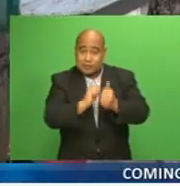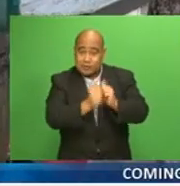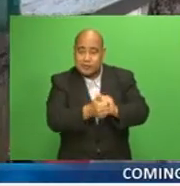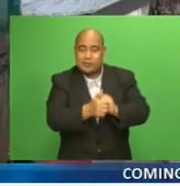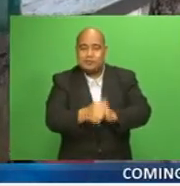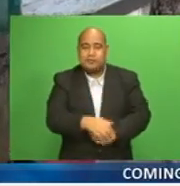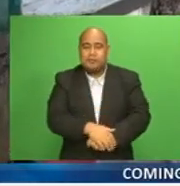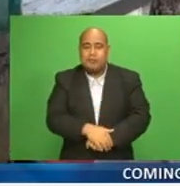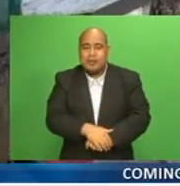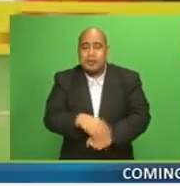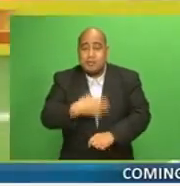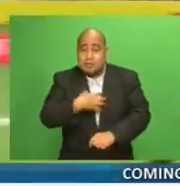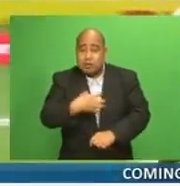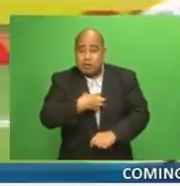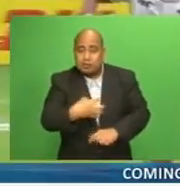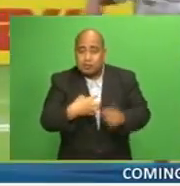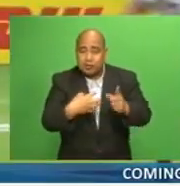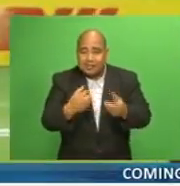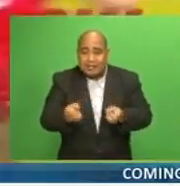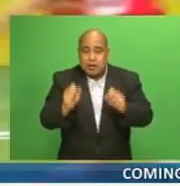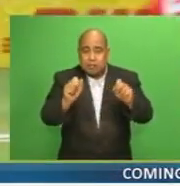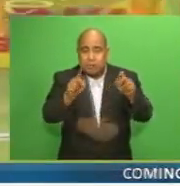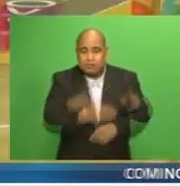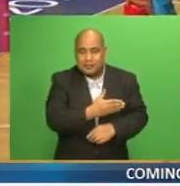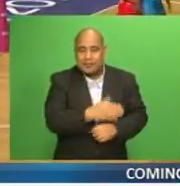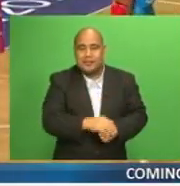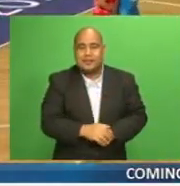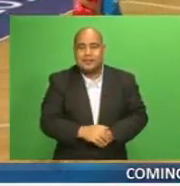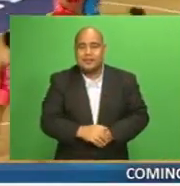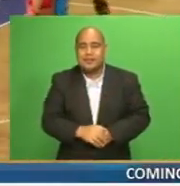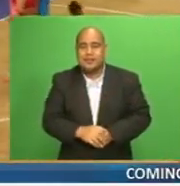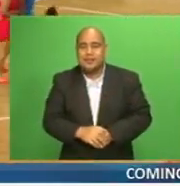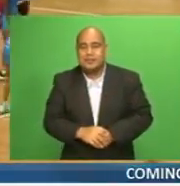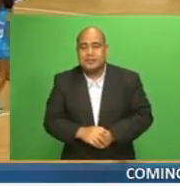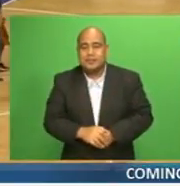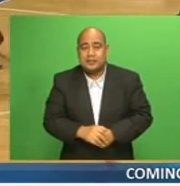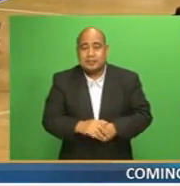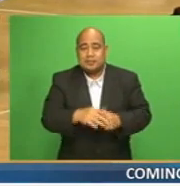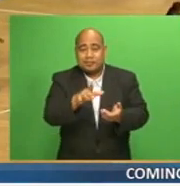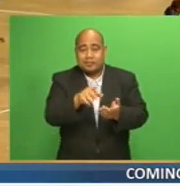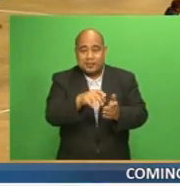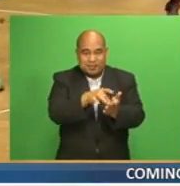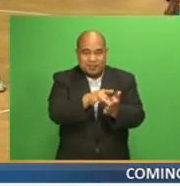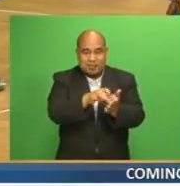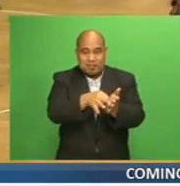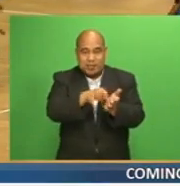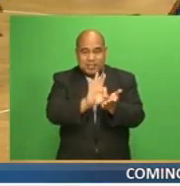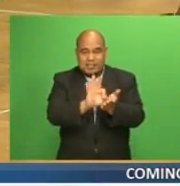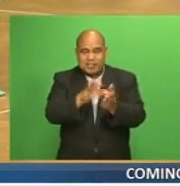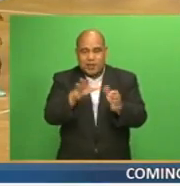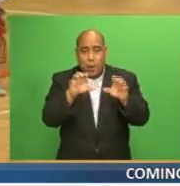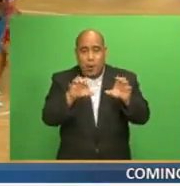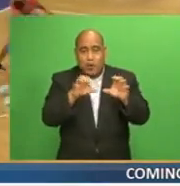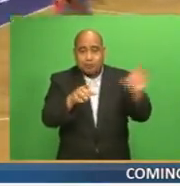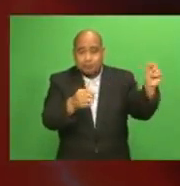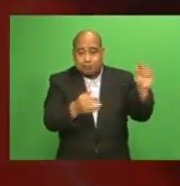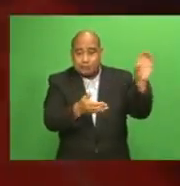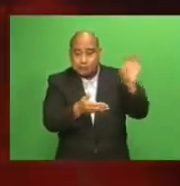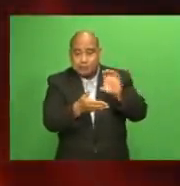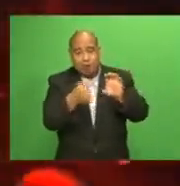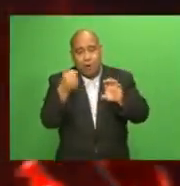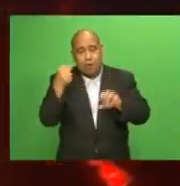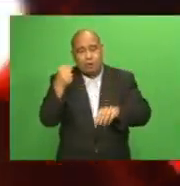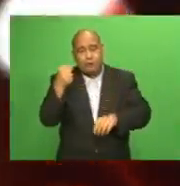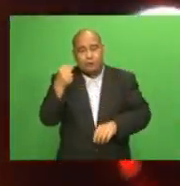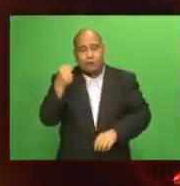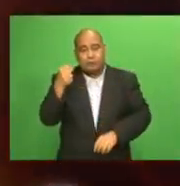more offers for Sevens playmaker and Pearls coaches' applications on hold. These and more coming up.